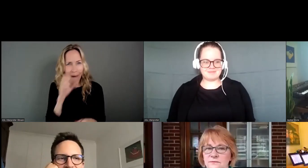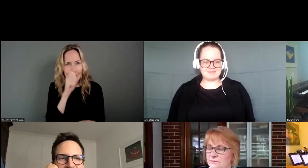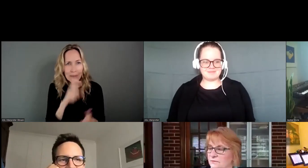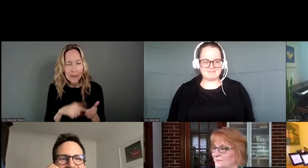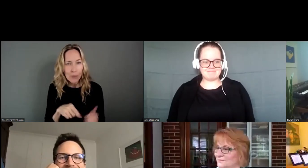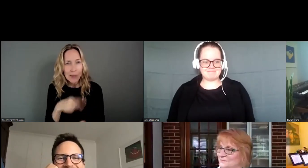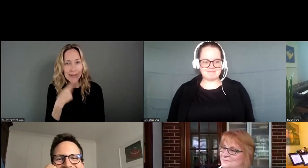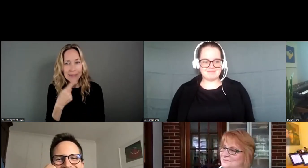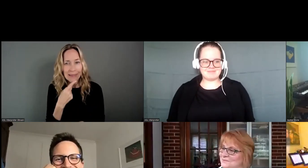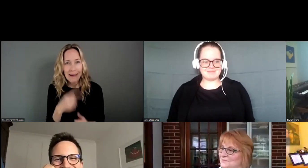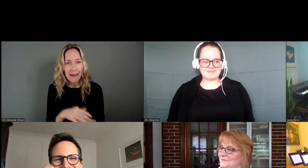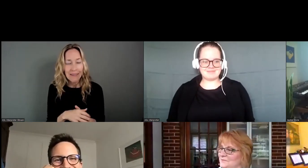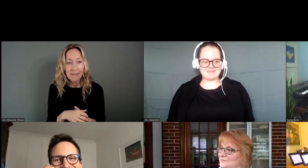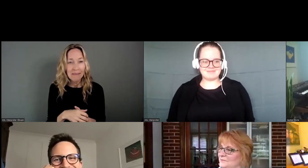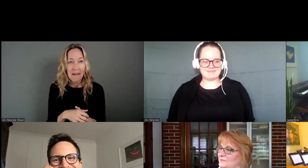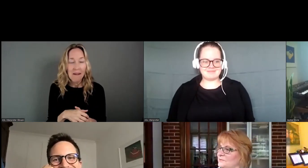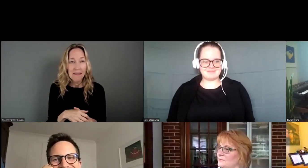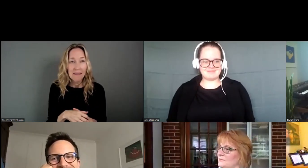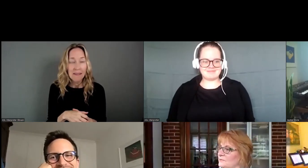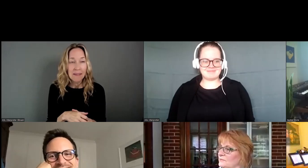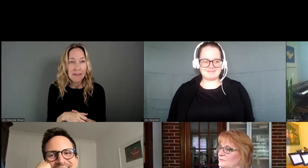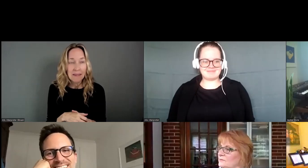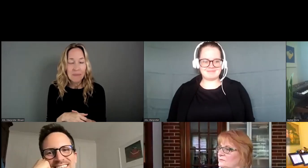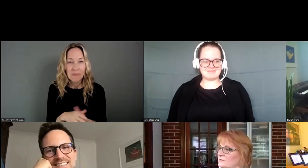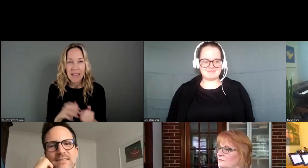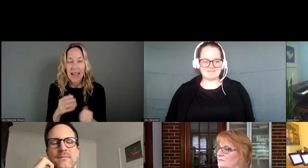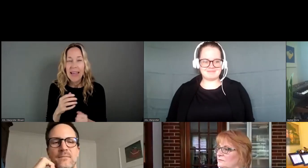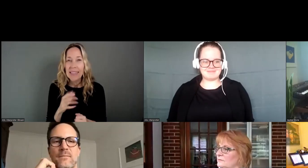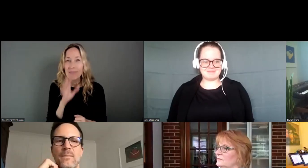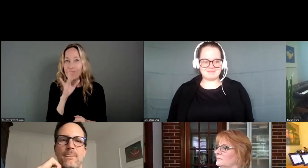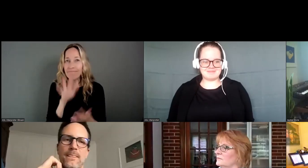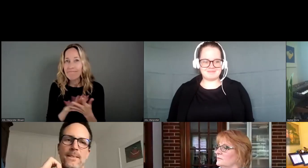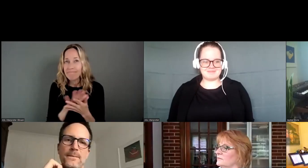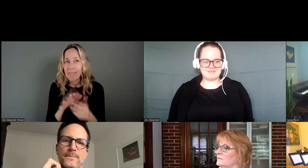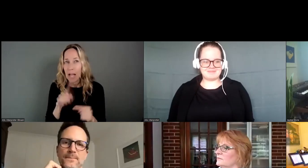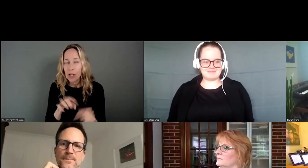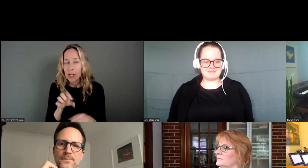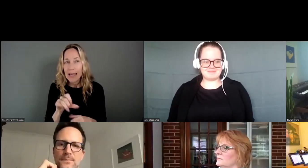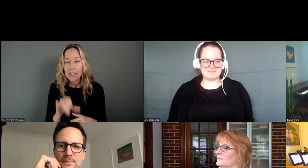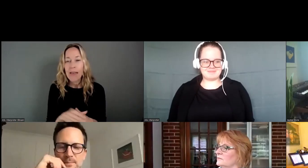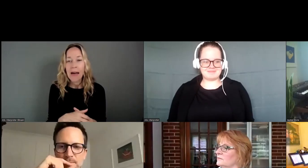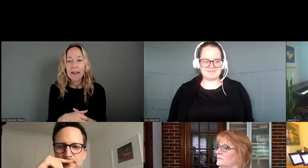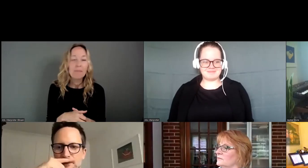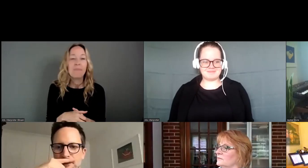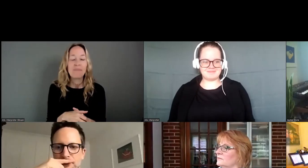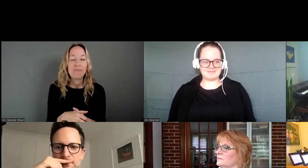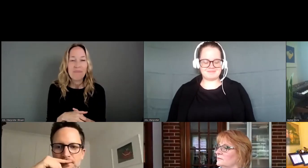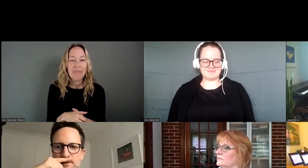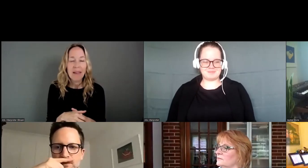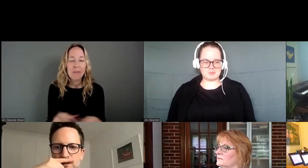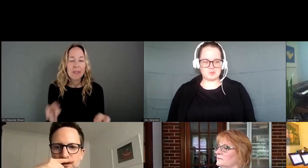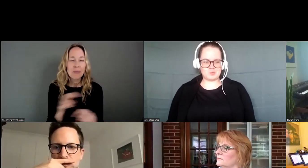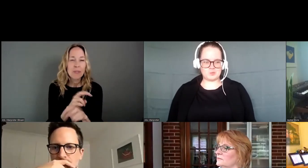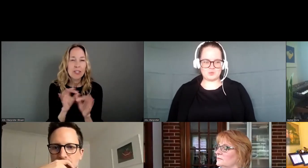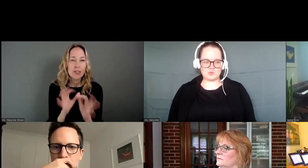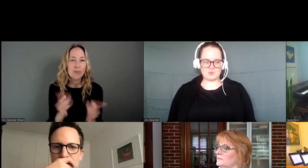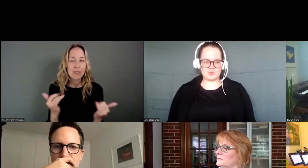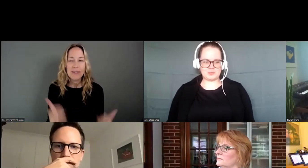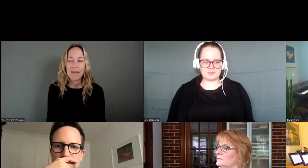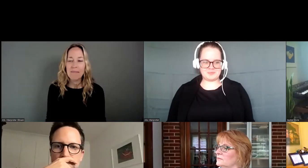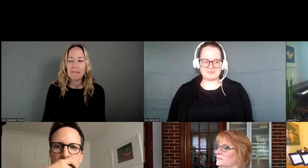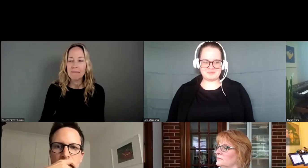Lord. Well, but it's just that, you know, we are in